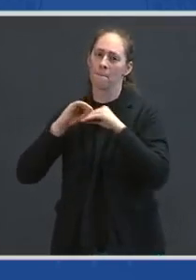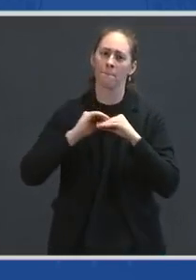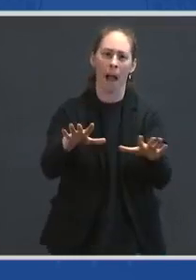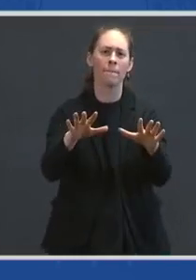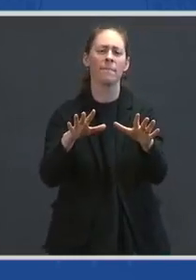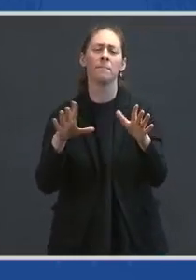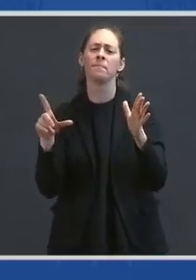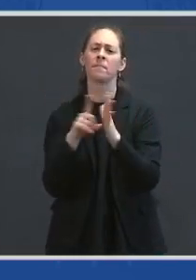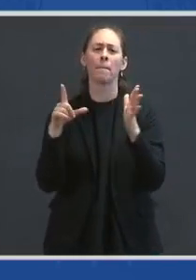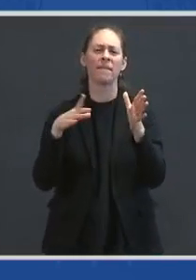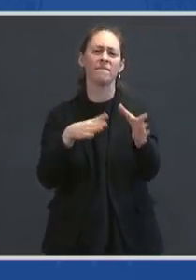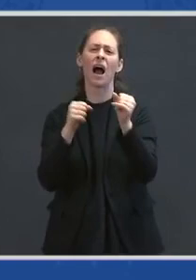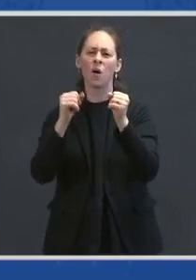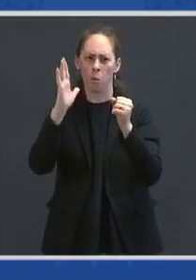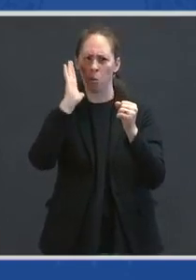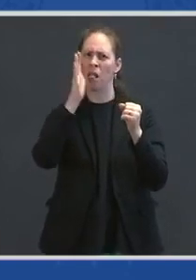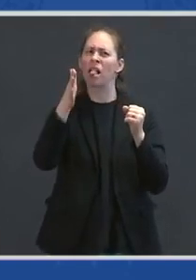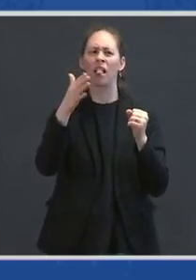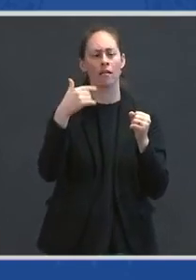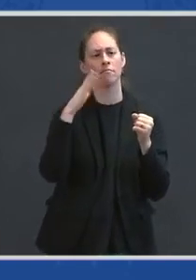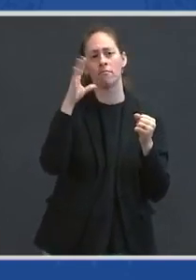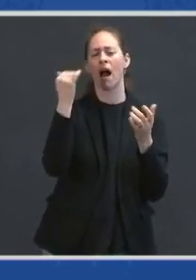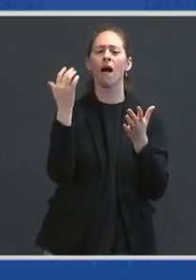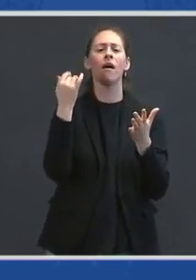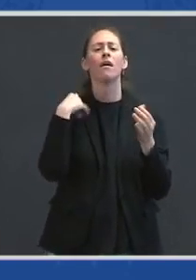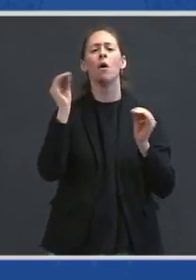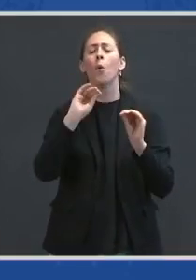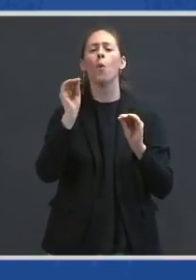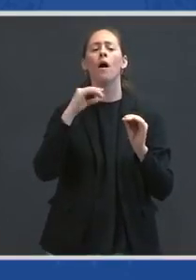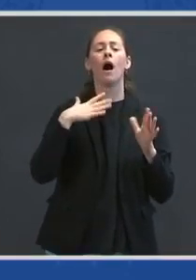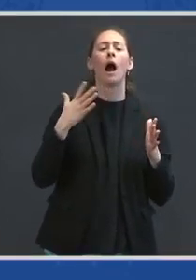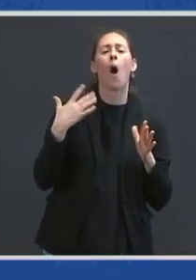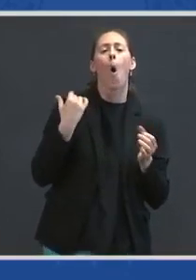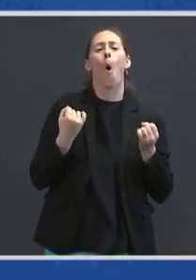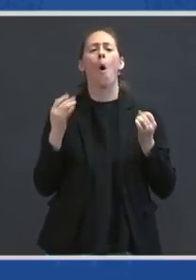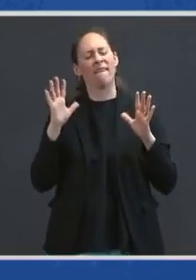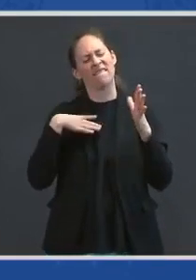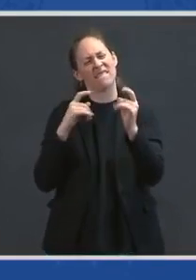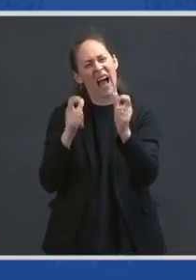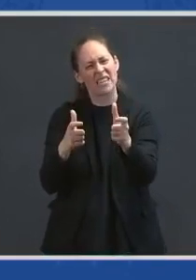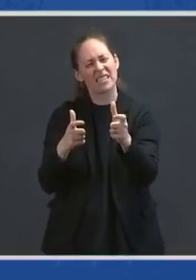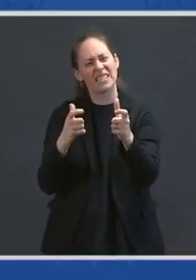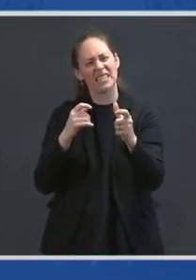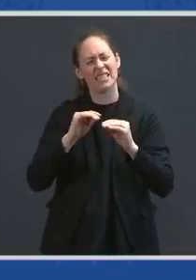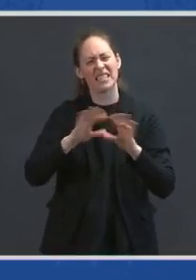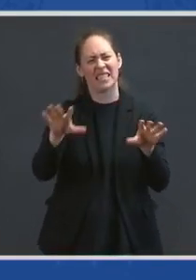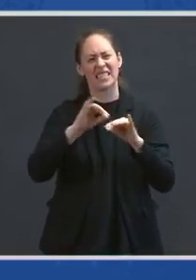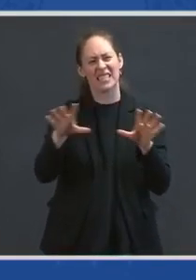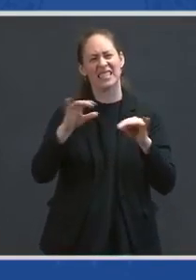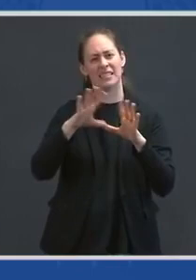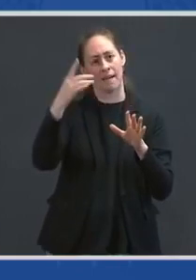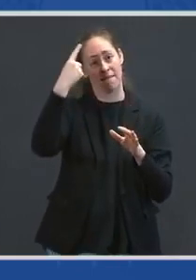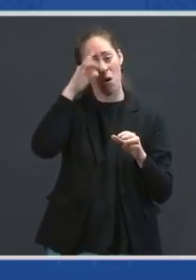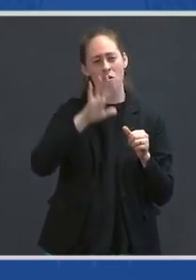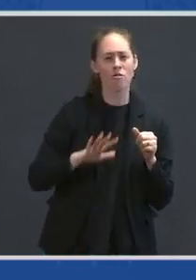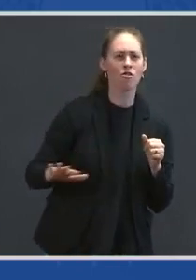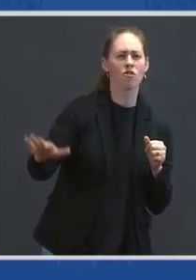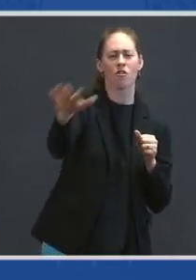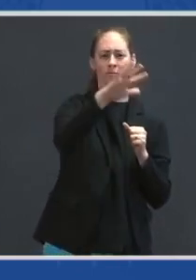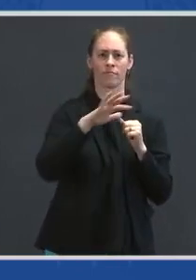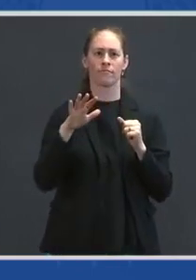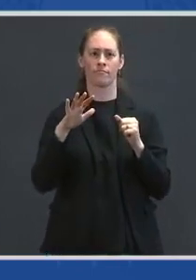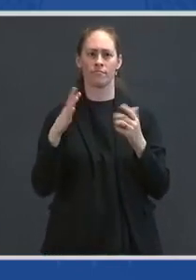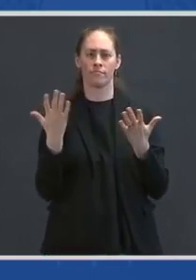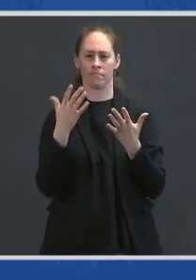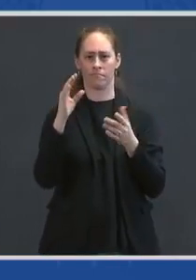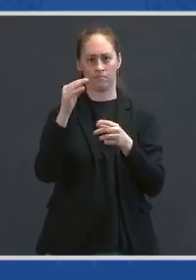of the vaccine, and we'll make even more rapid progress on overall vaccines in March. I'll have more to say